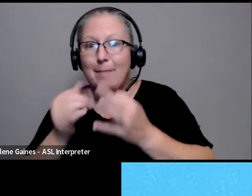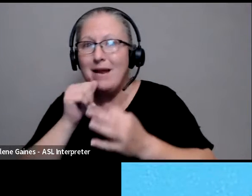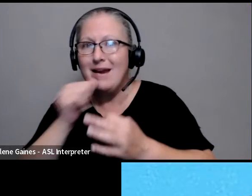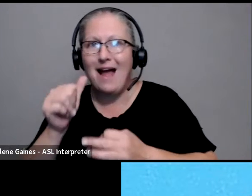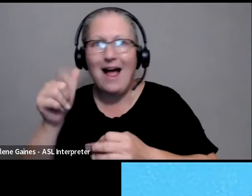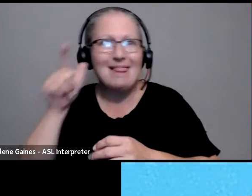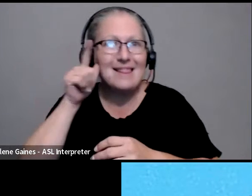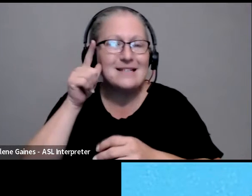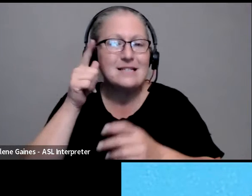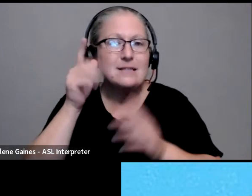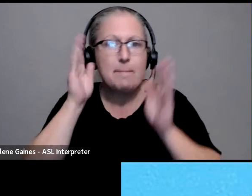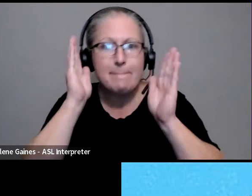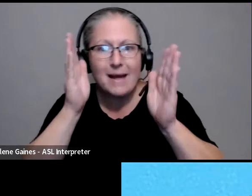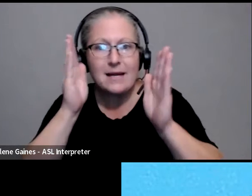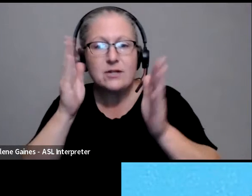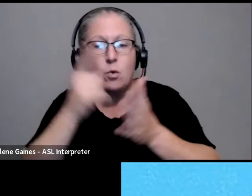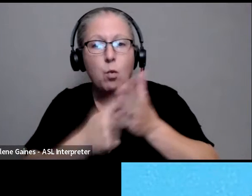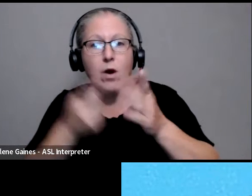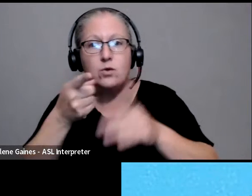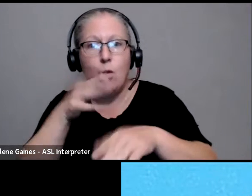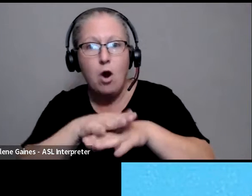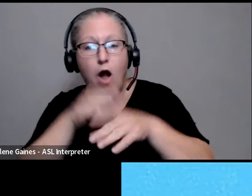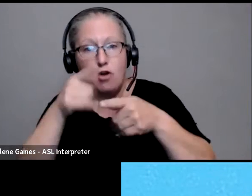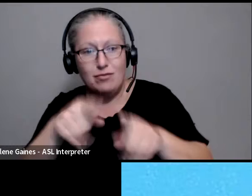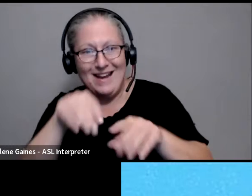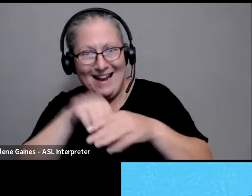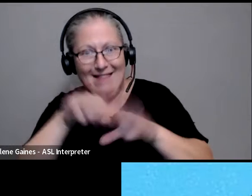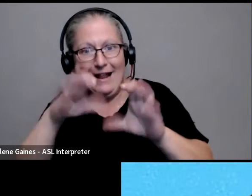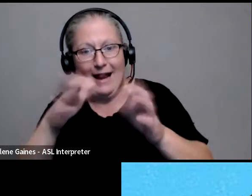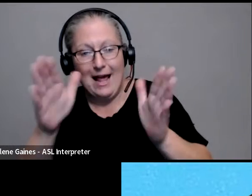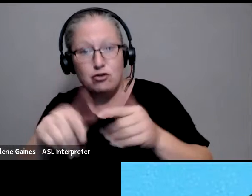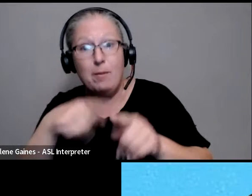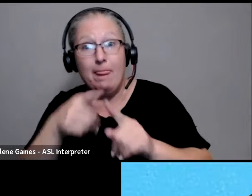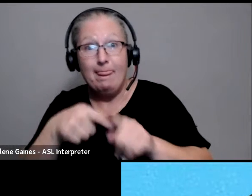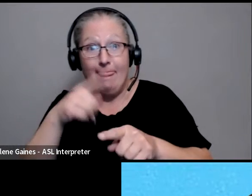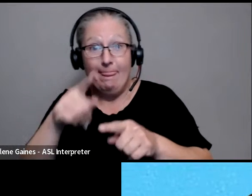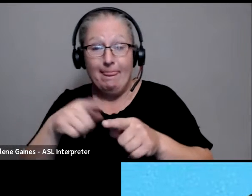listening to what is going on. And then at the appropriate